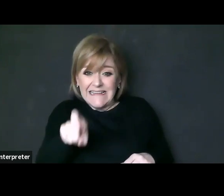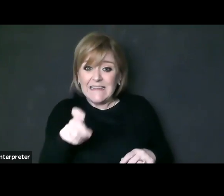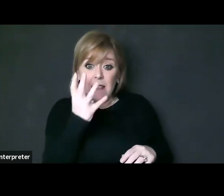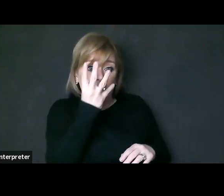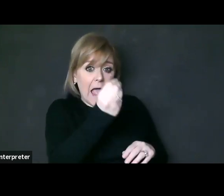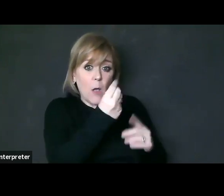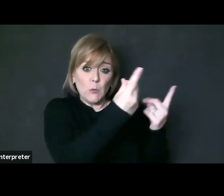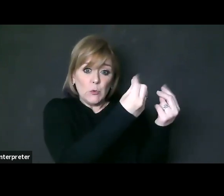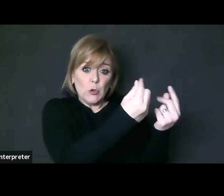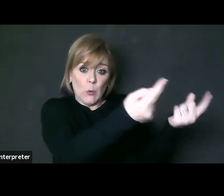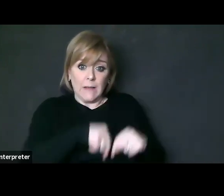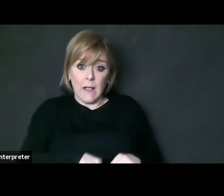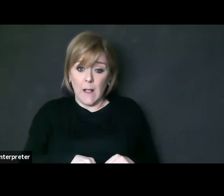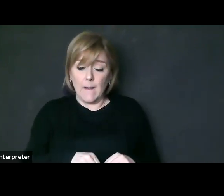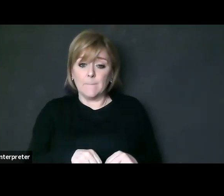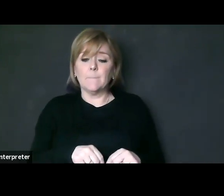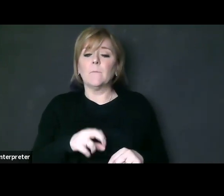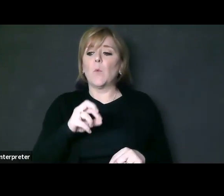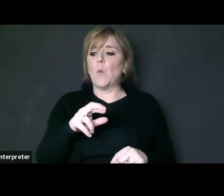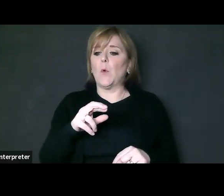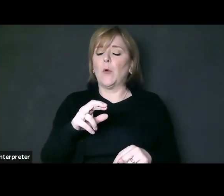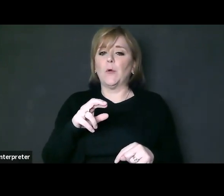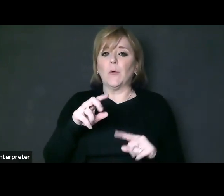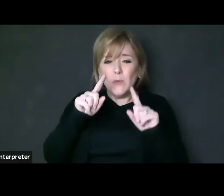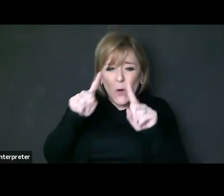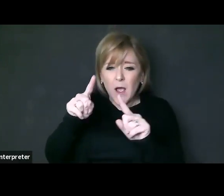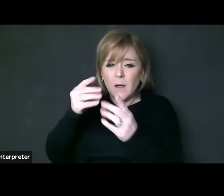or essential retail,